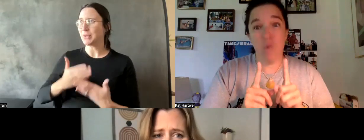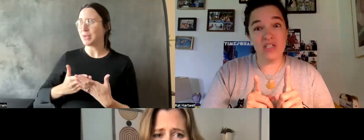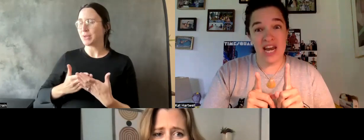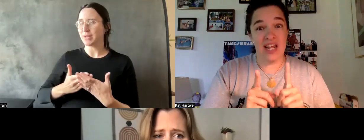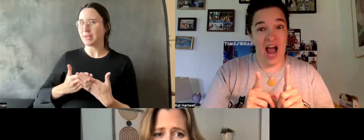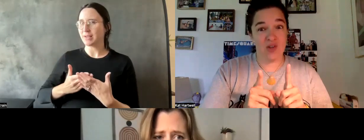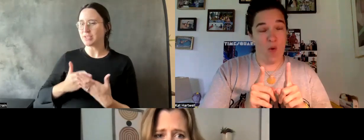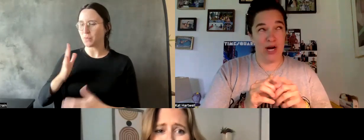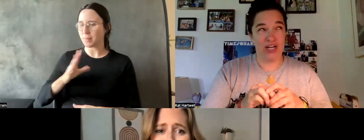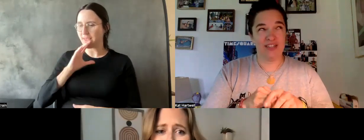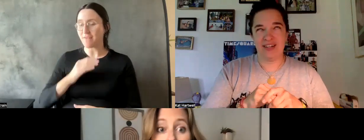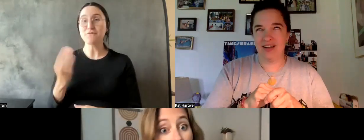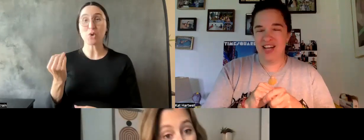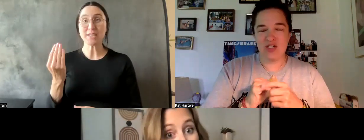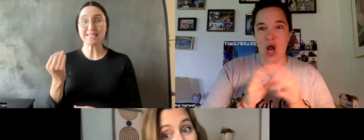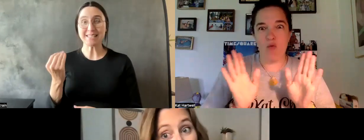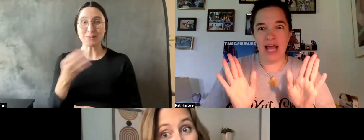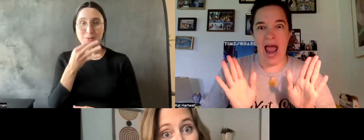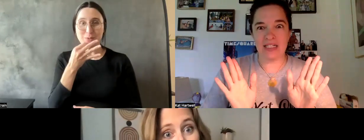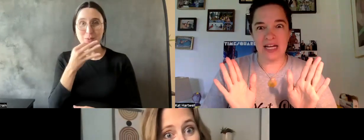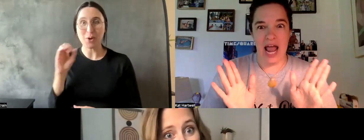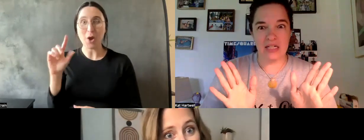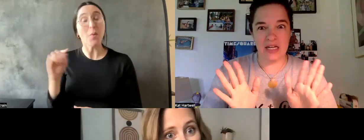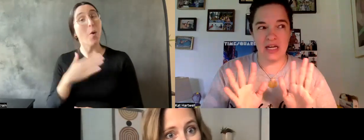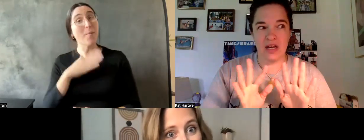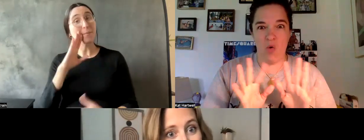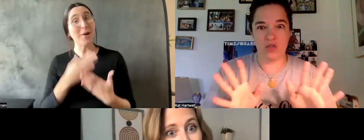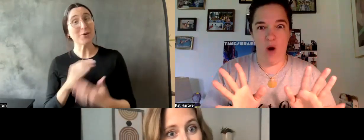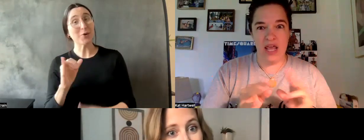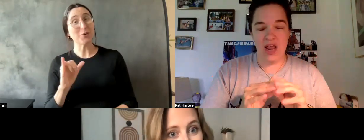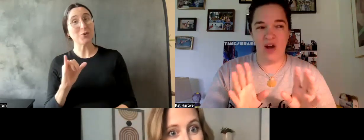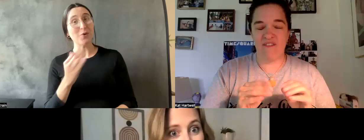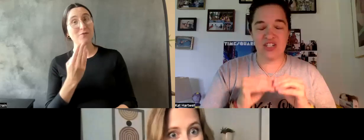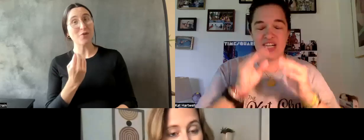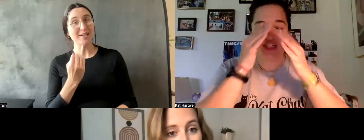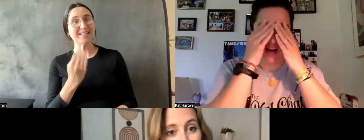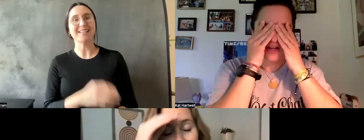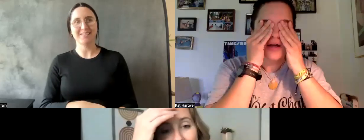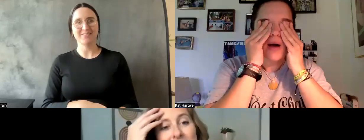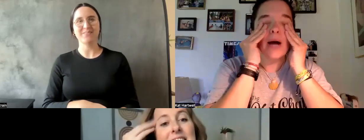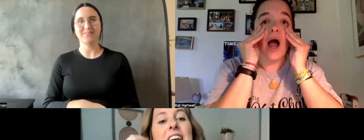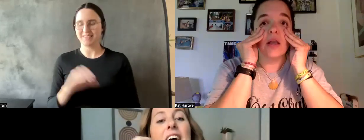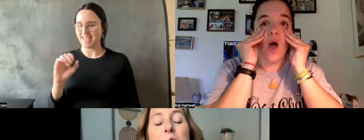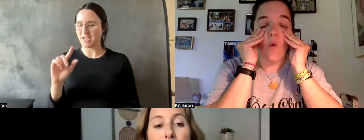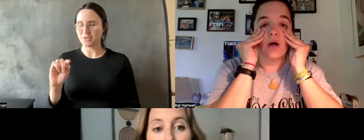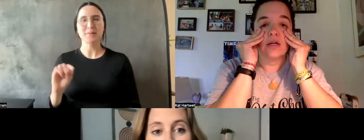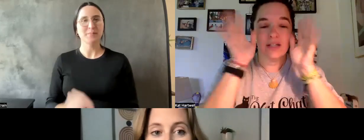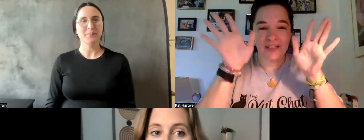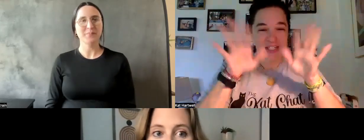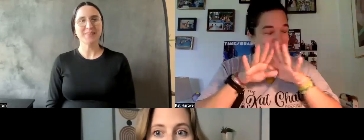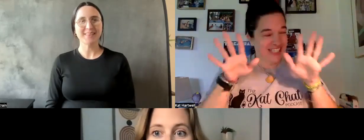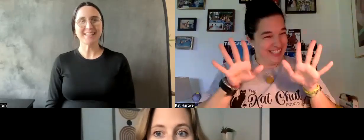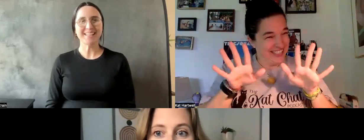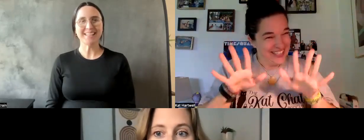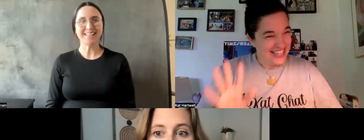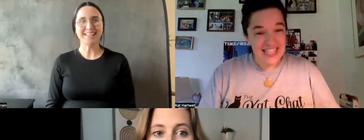going to be 14 in October. That's Allie will be 14 in October. Or 20 or whatever. She's like, oh my God. Yeah.